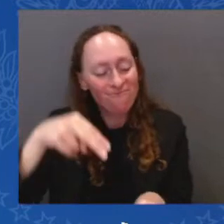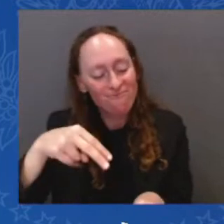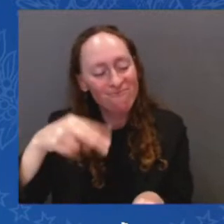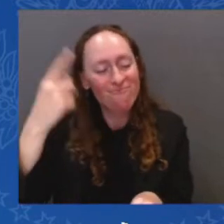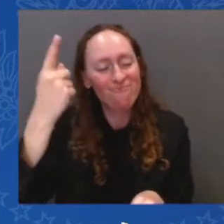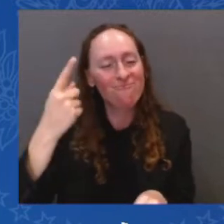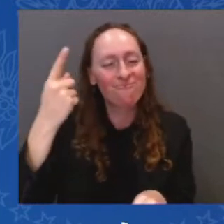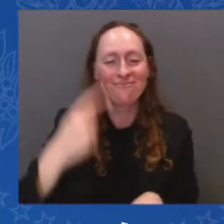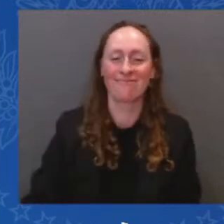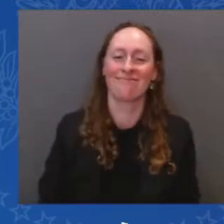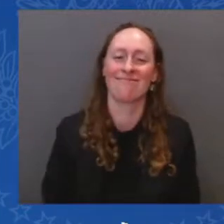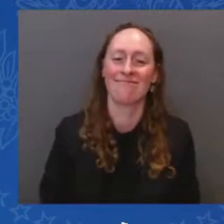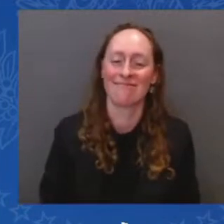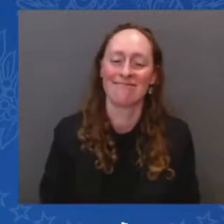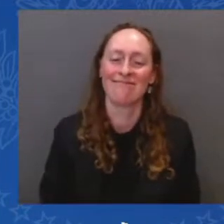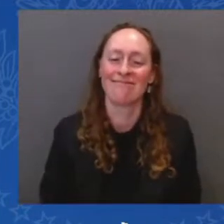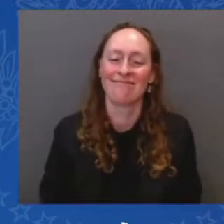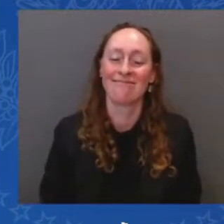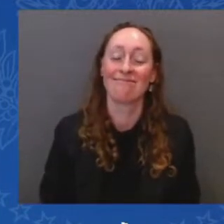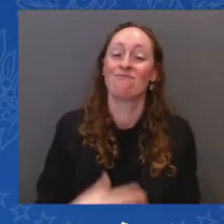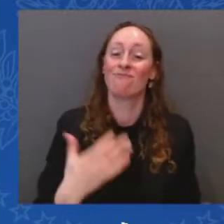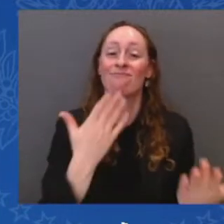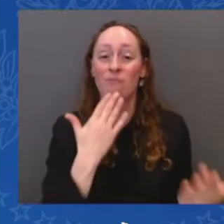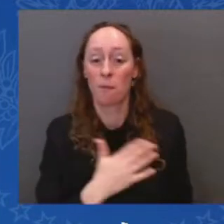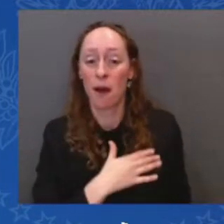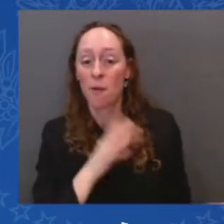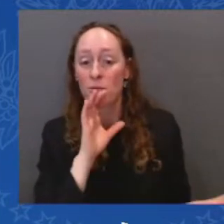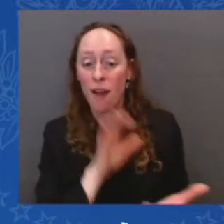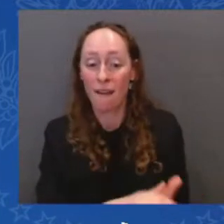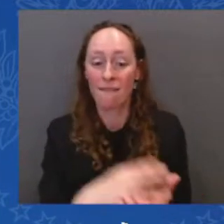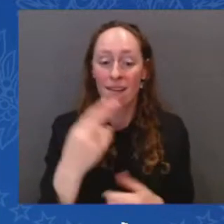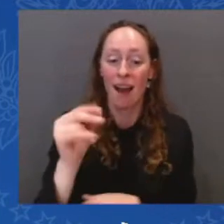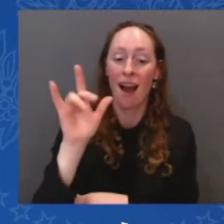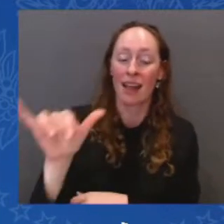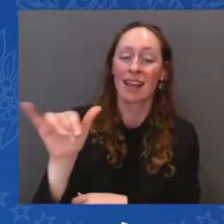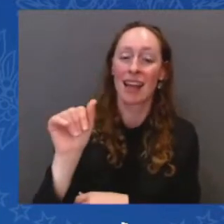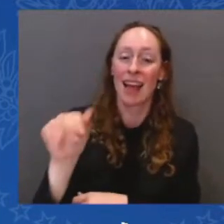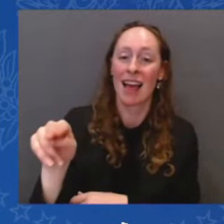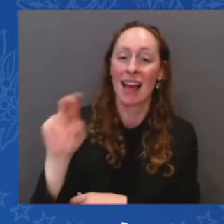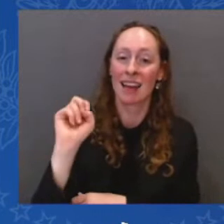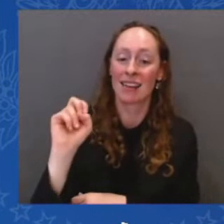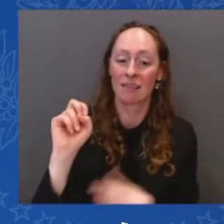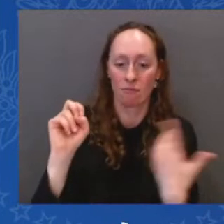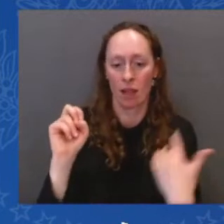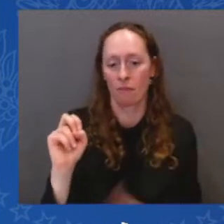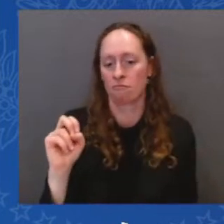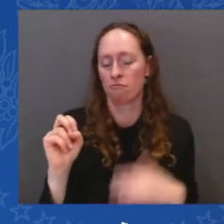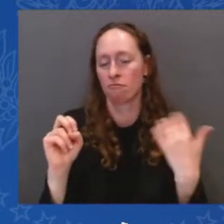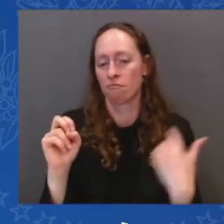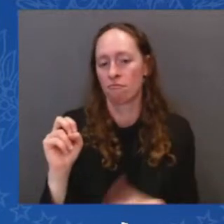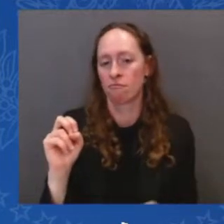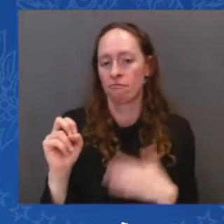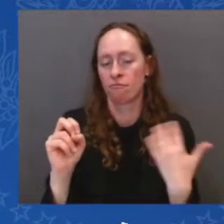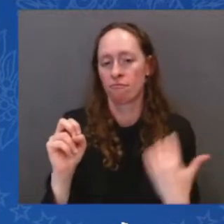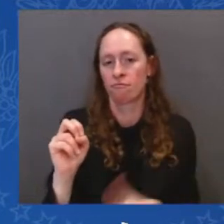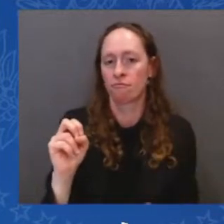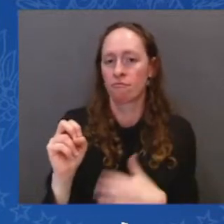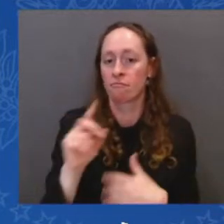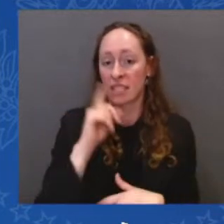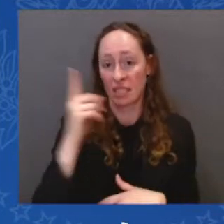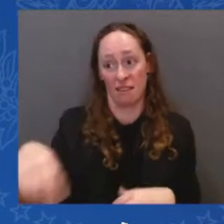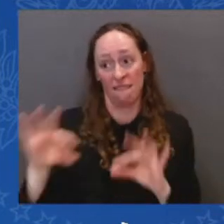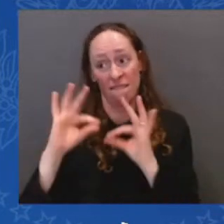Ann. You've been the anchor of our family, essentially a single mom to 2 wonderful kids during